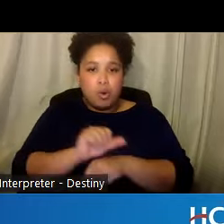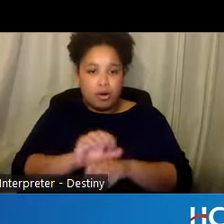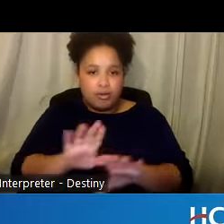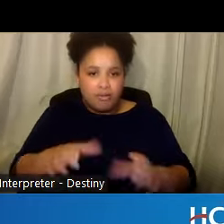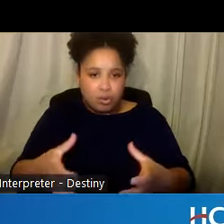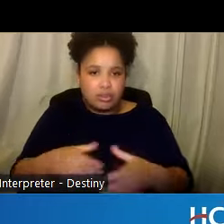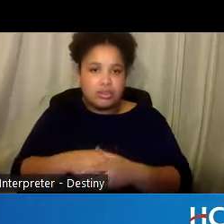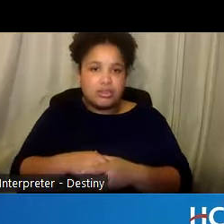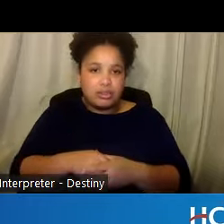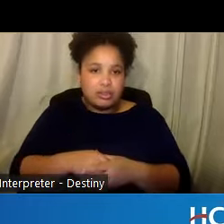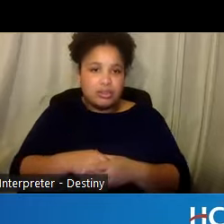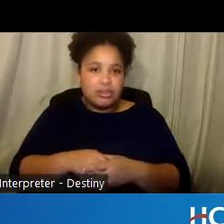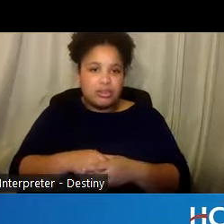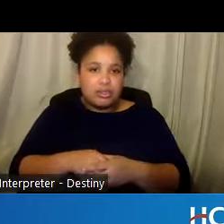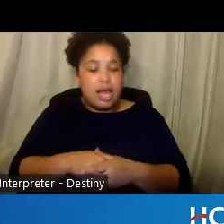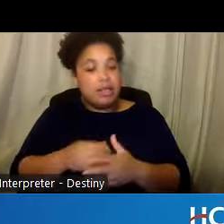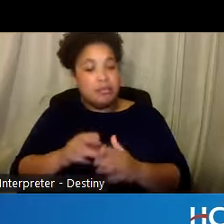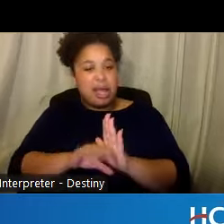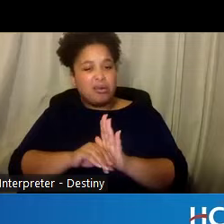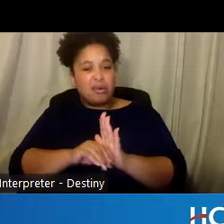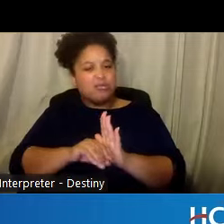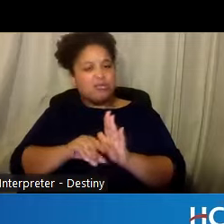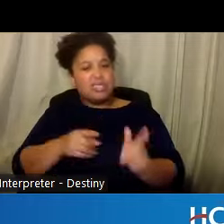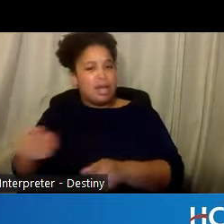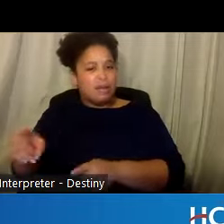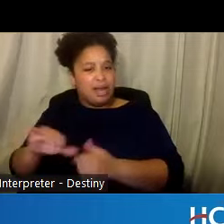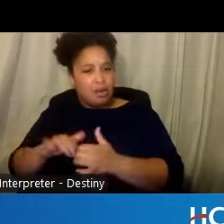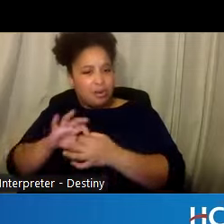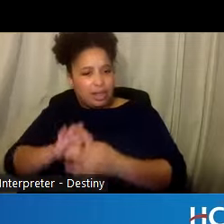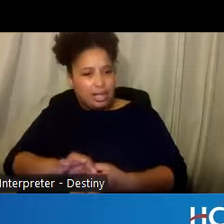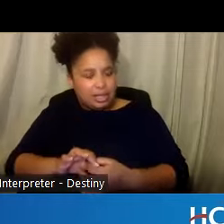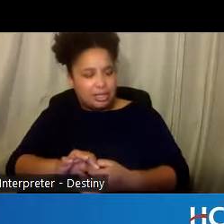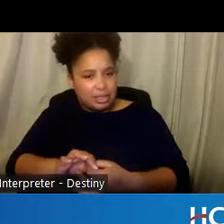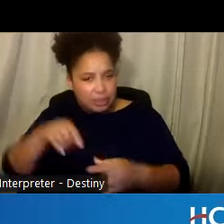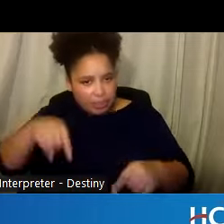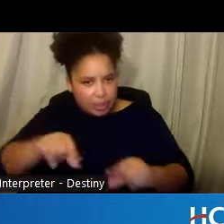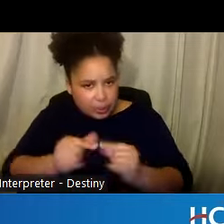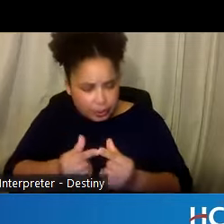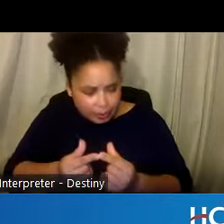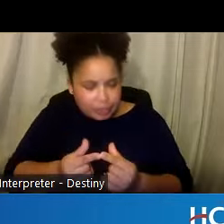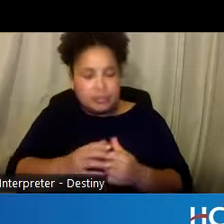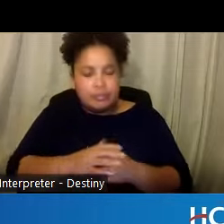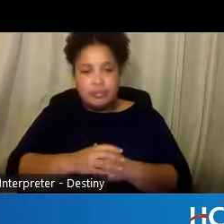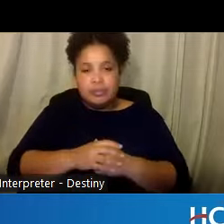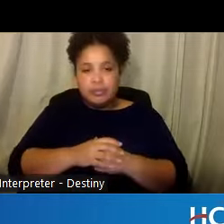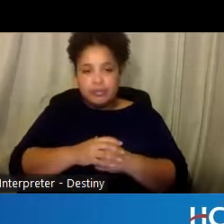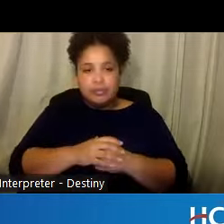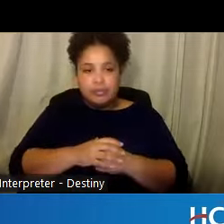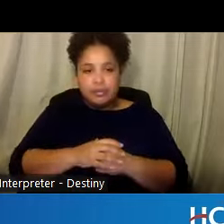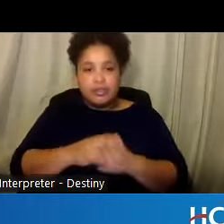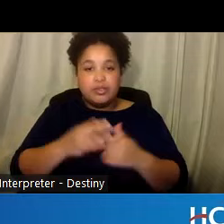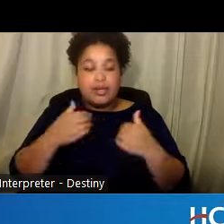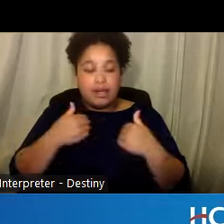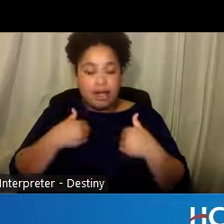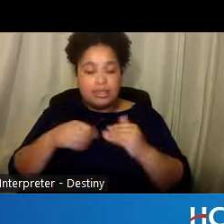of background, and then we can get into maybe how it relates and interconnects with this group. So there was a state